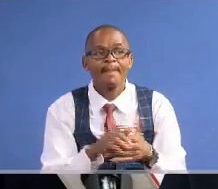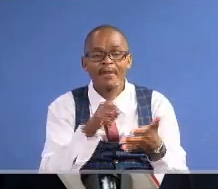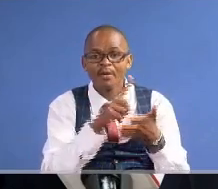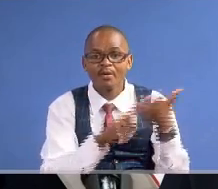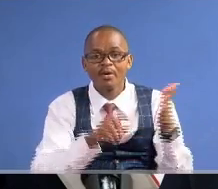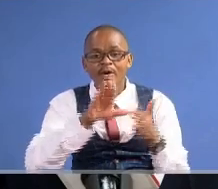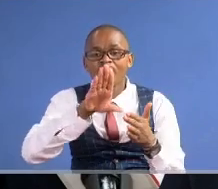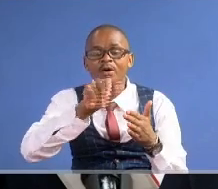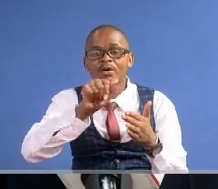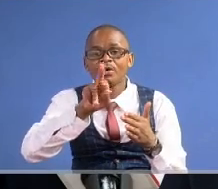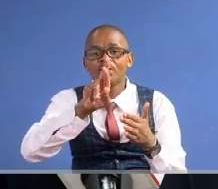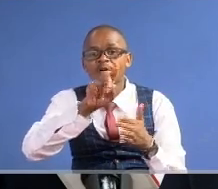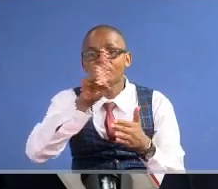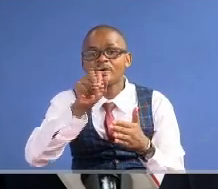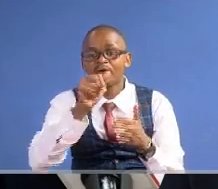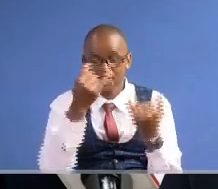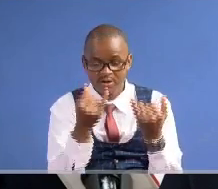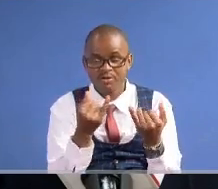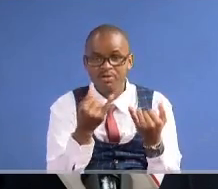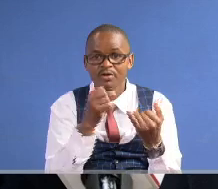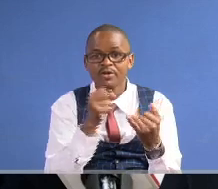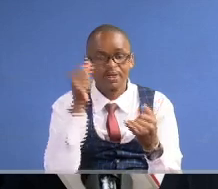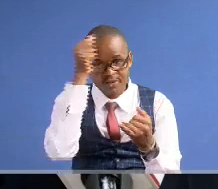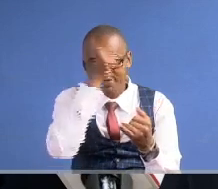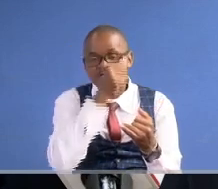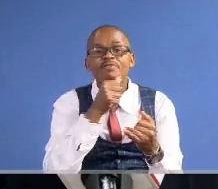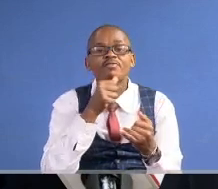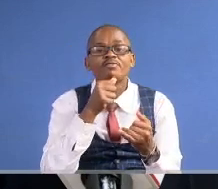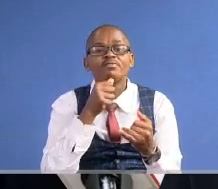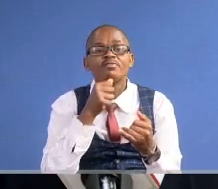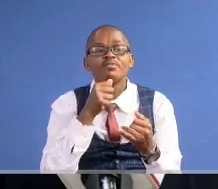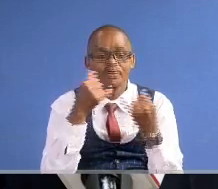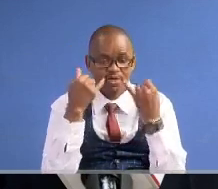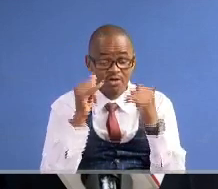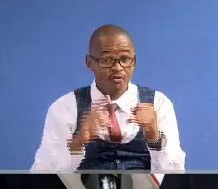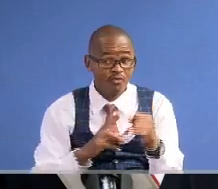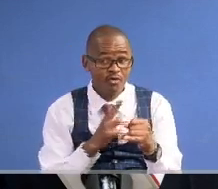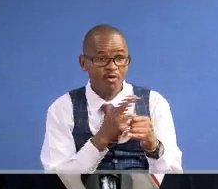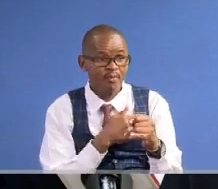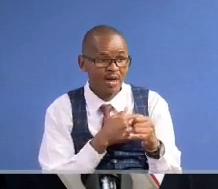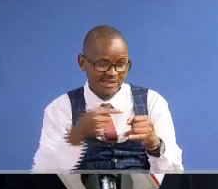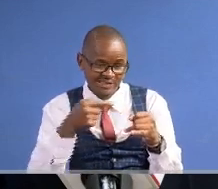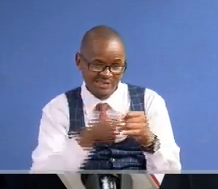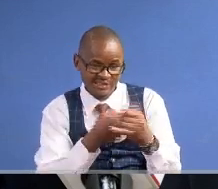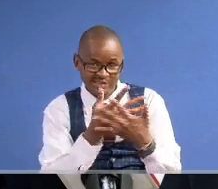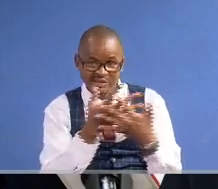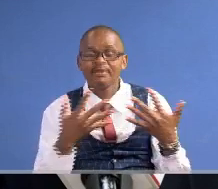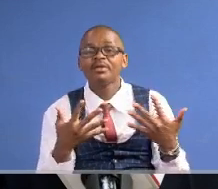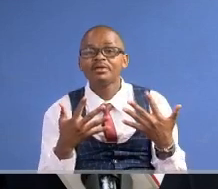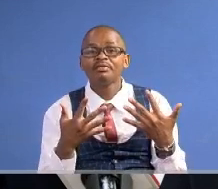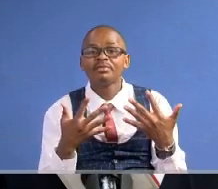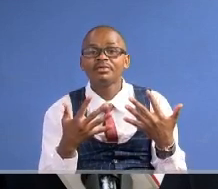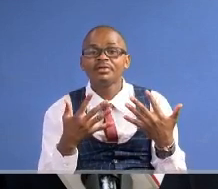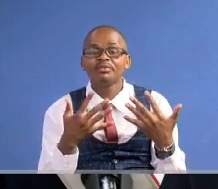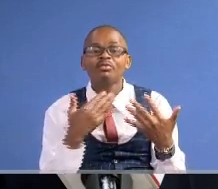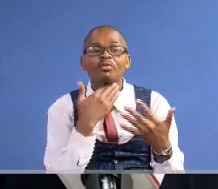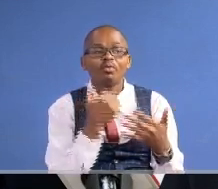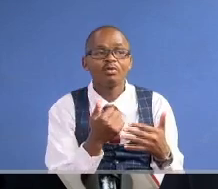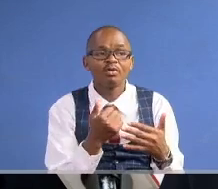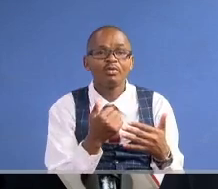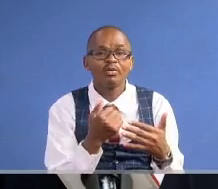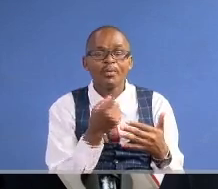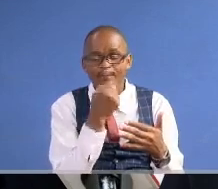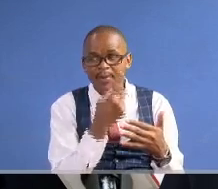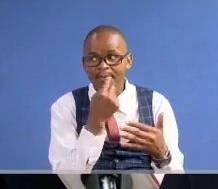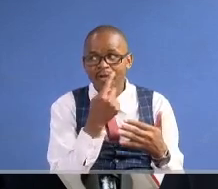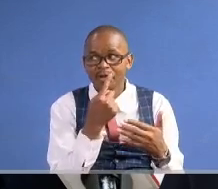Didimus Barasa is currently in South Africa, and he informs us that he was injected with some substance and is seeking